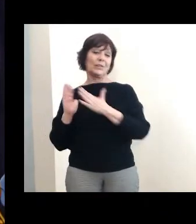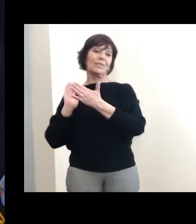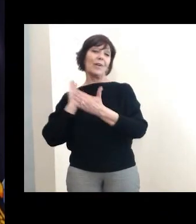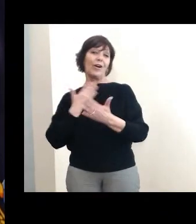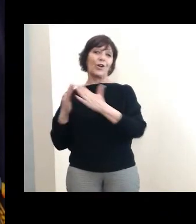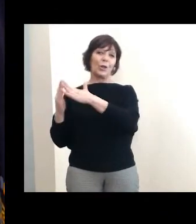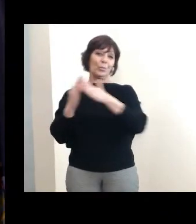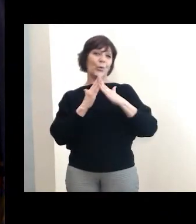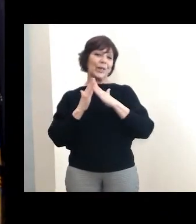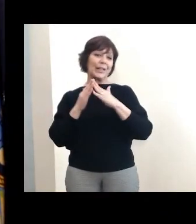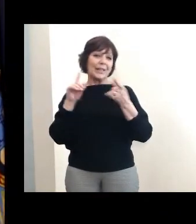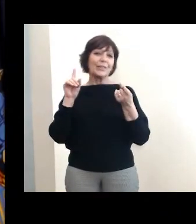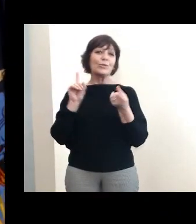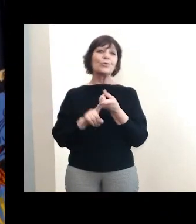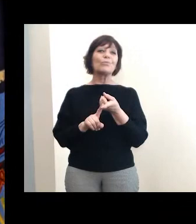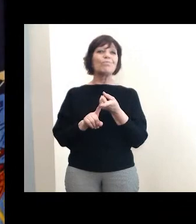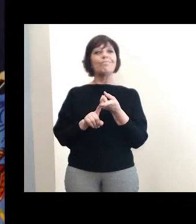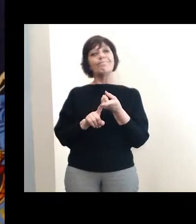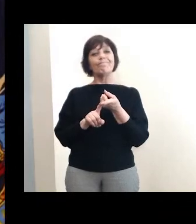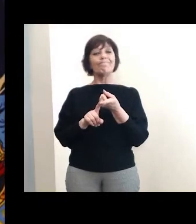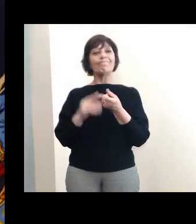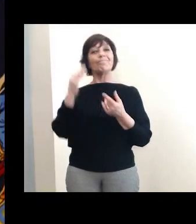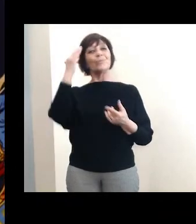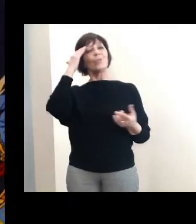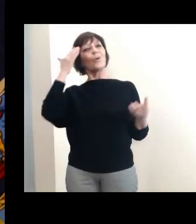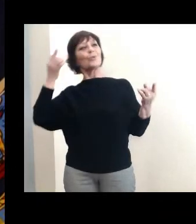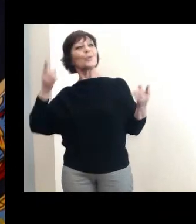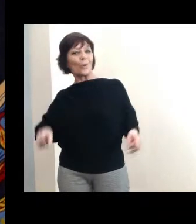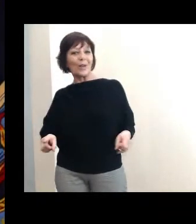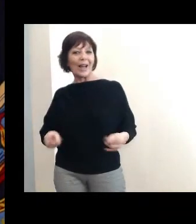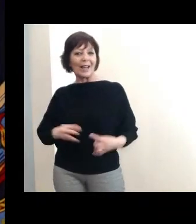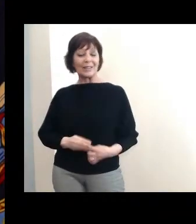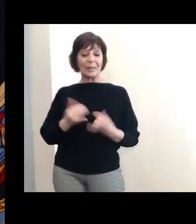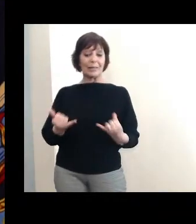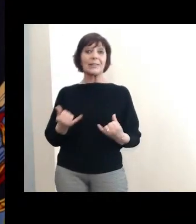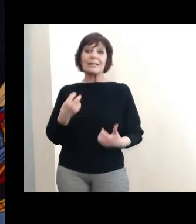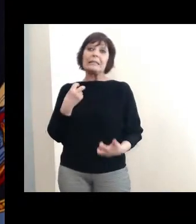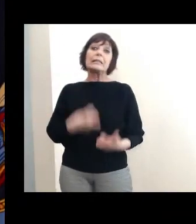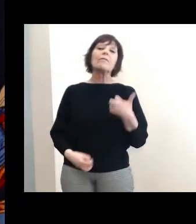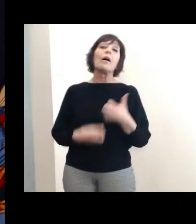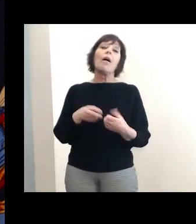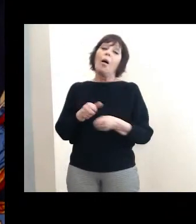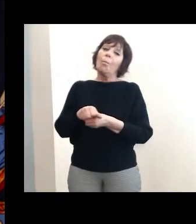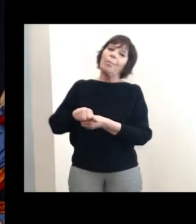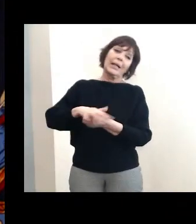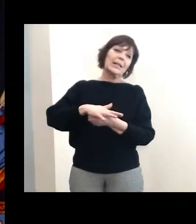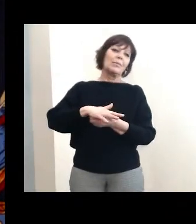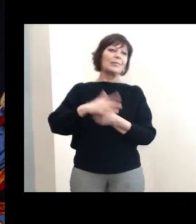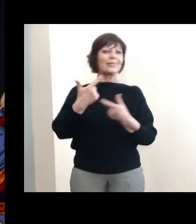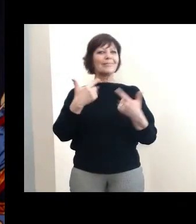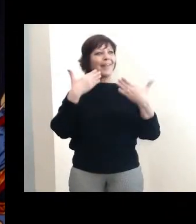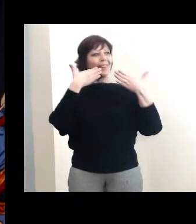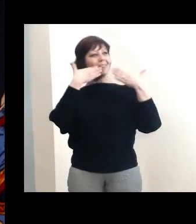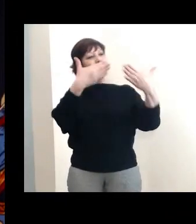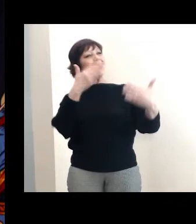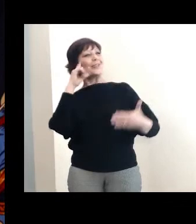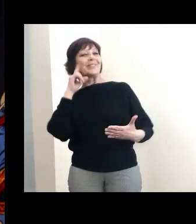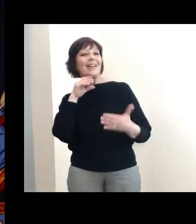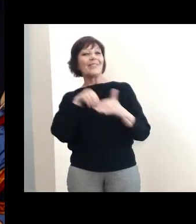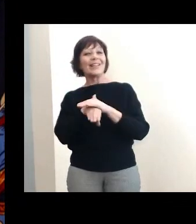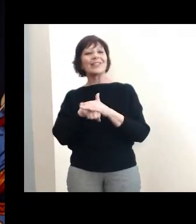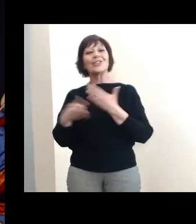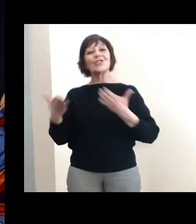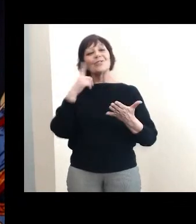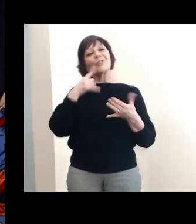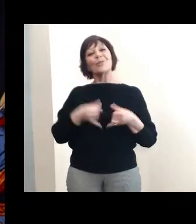able to know what's going on, especially in this very difficult pandemic. So thank you to Deaf Access Services